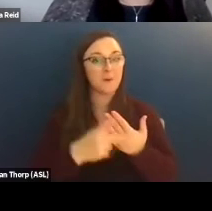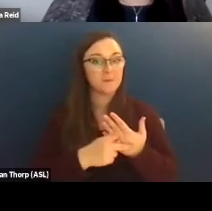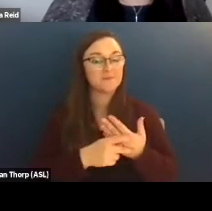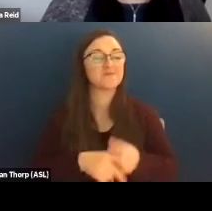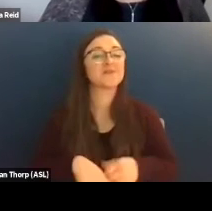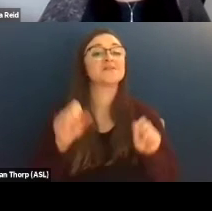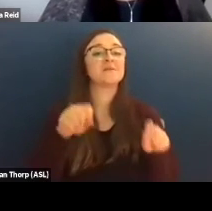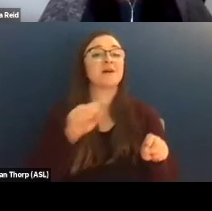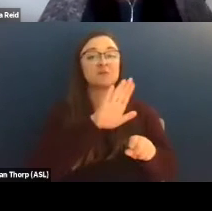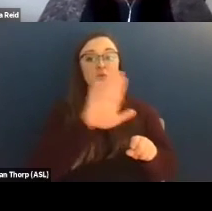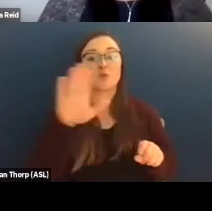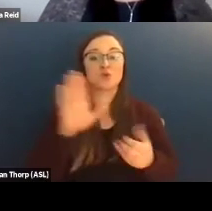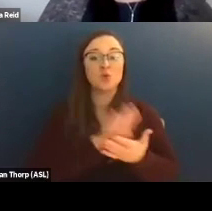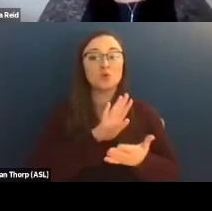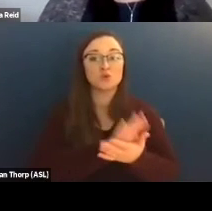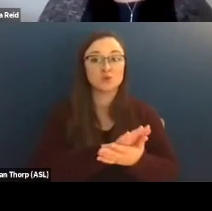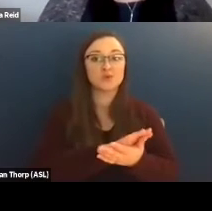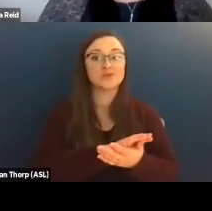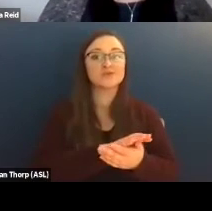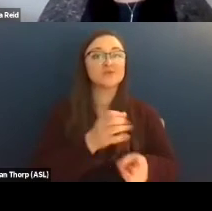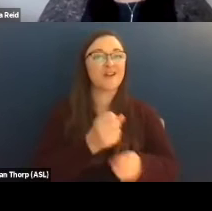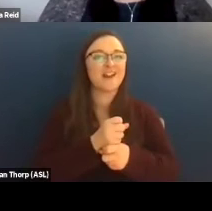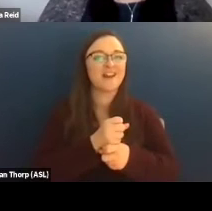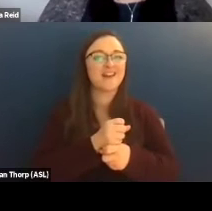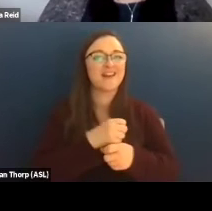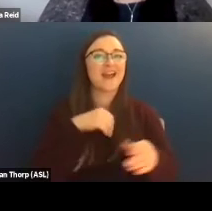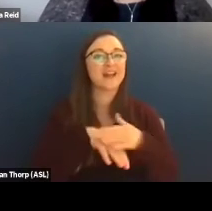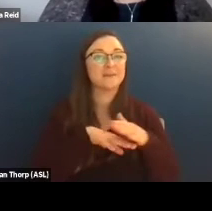your schools to get admission feedback?